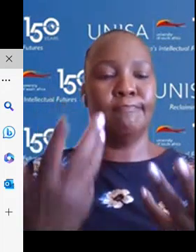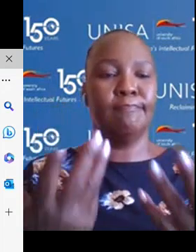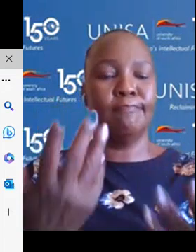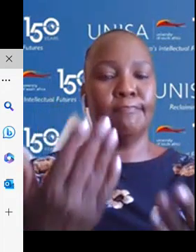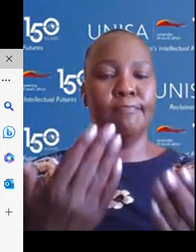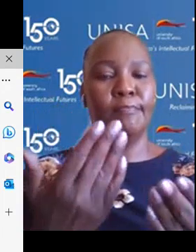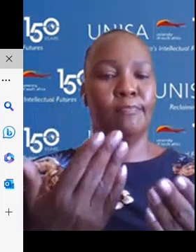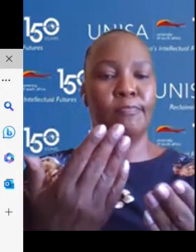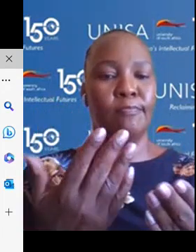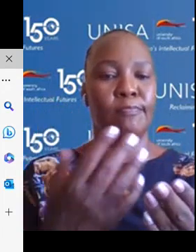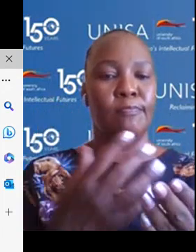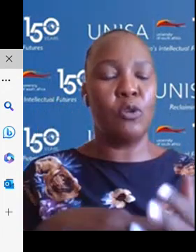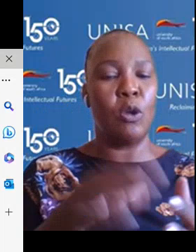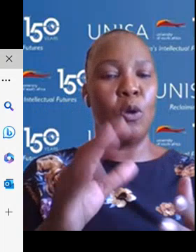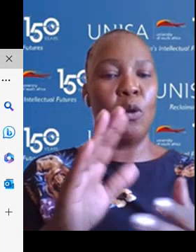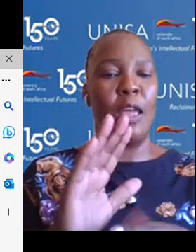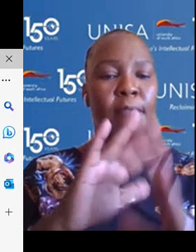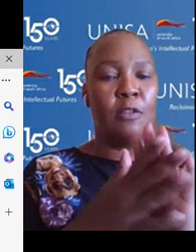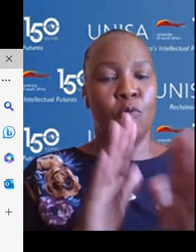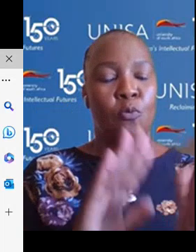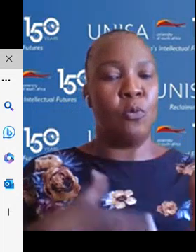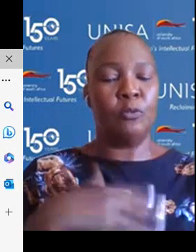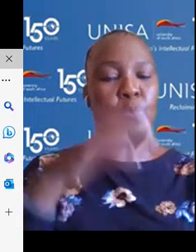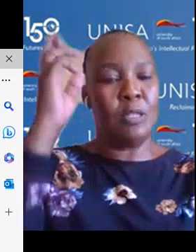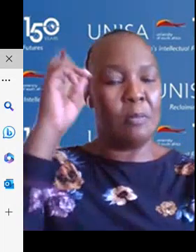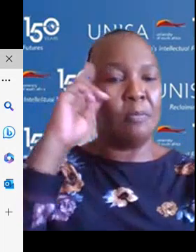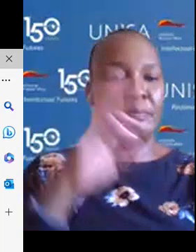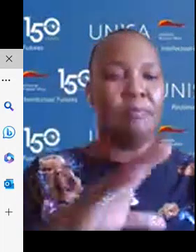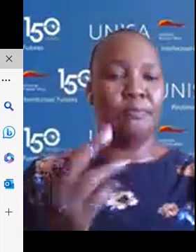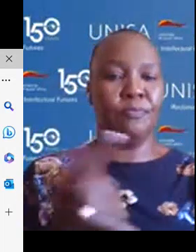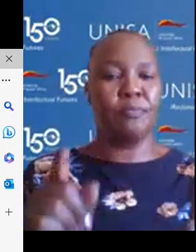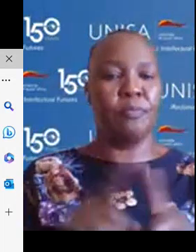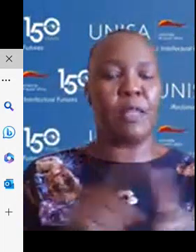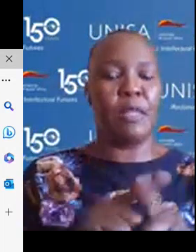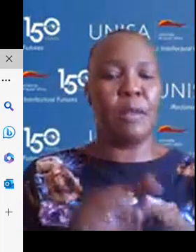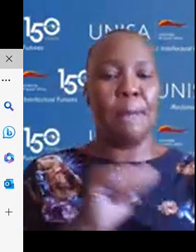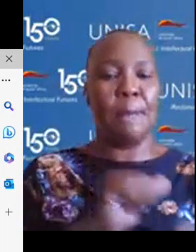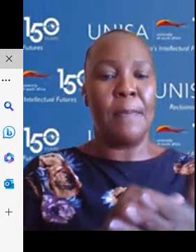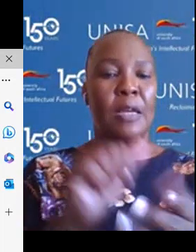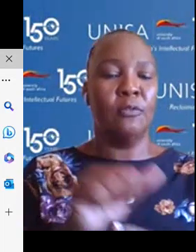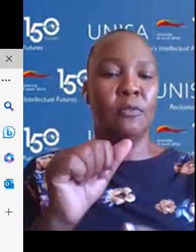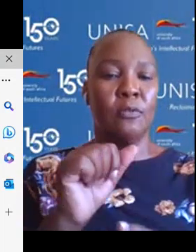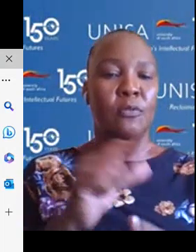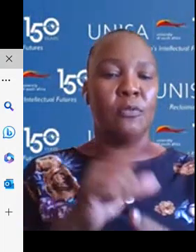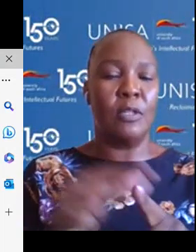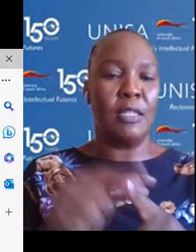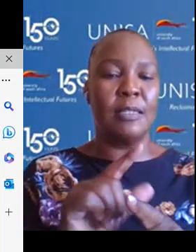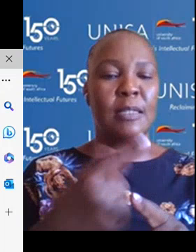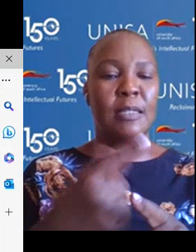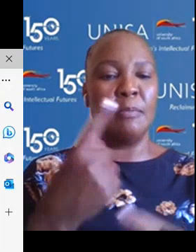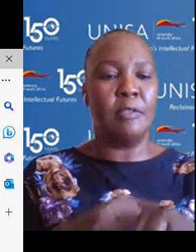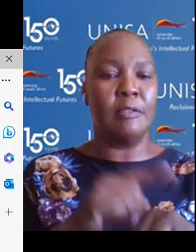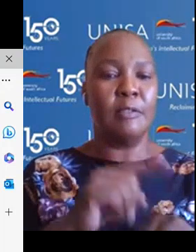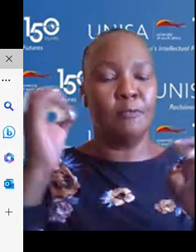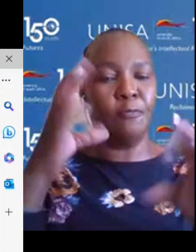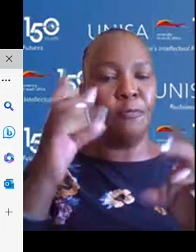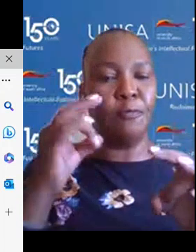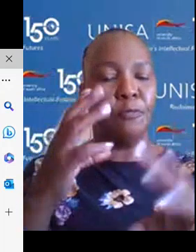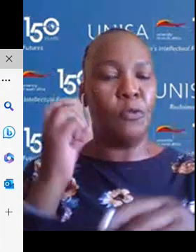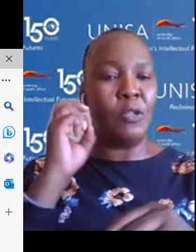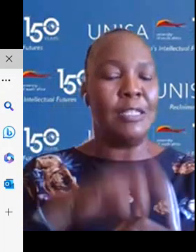that you have to remember. For instance, say not necessarily your passwords, but sometimes you have information that you need, the